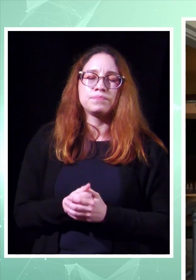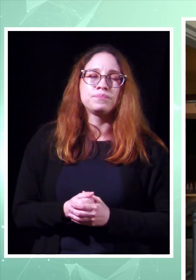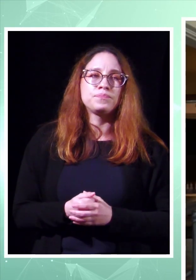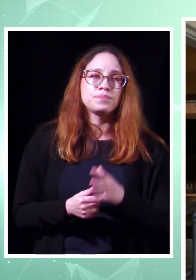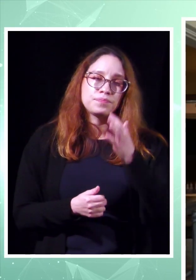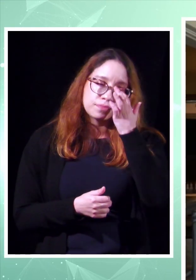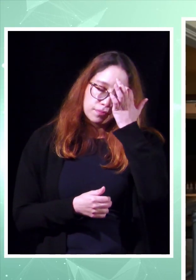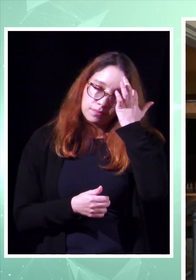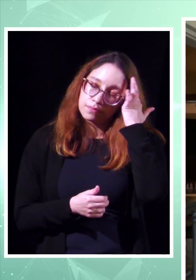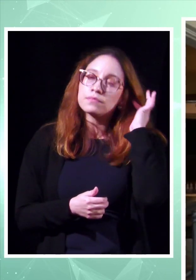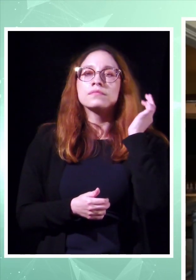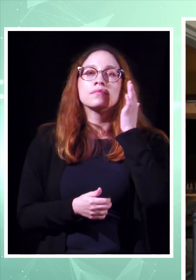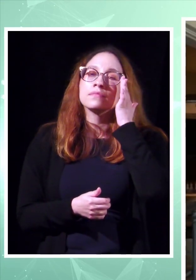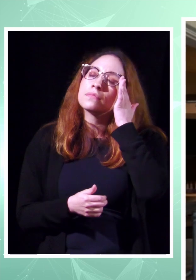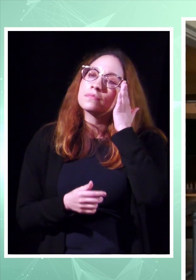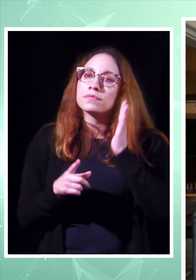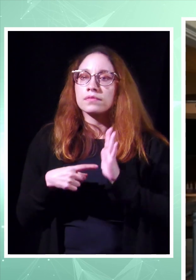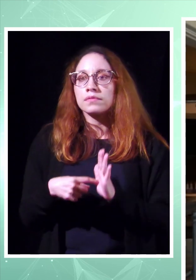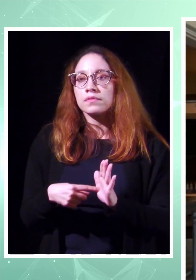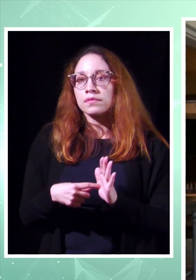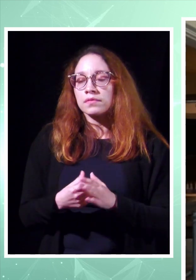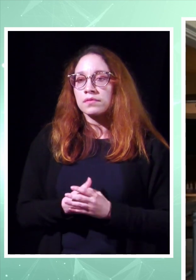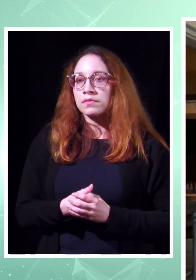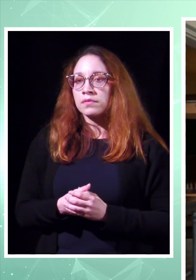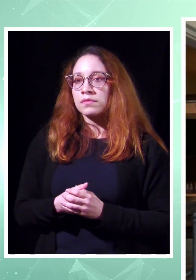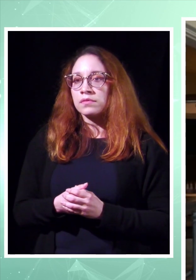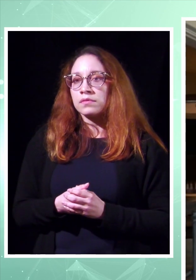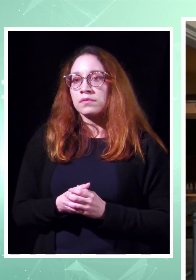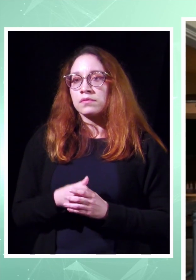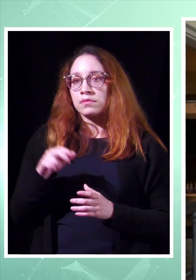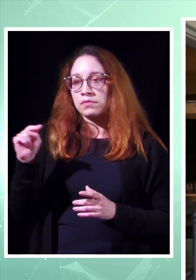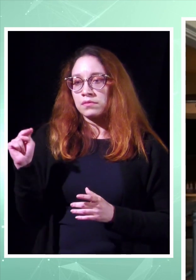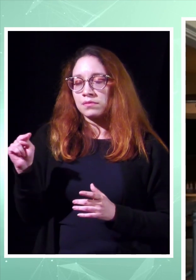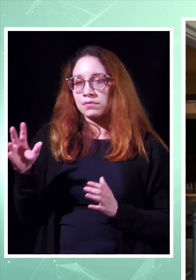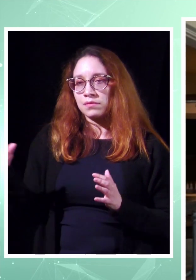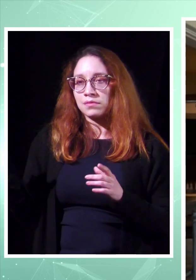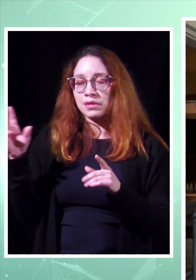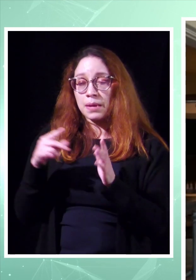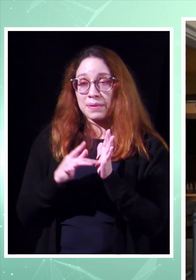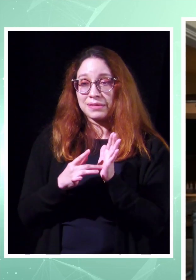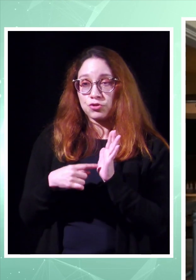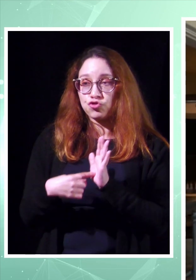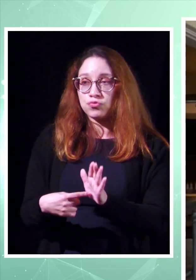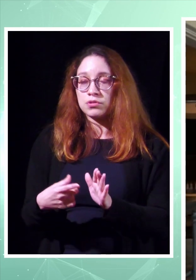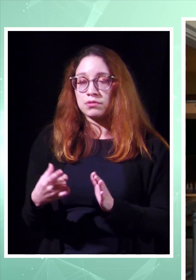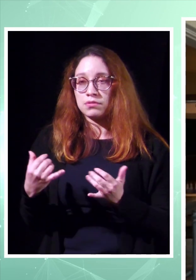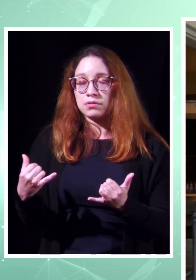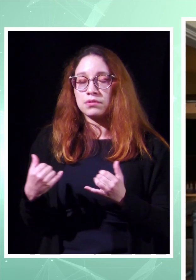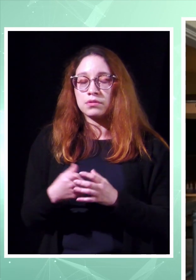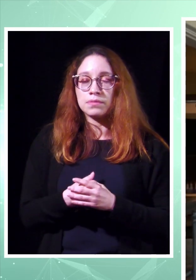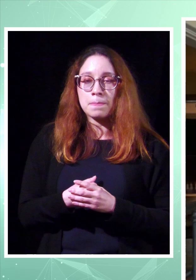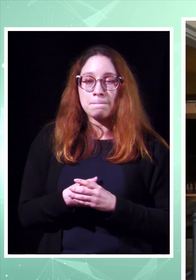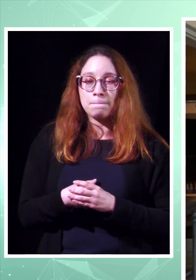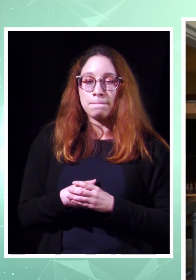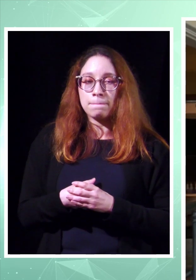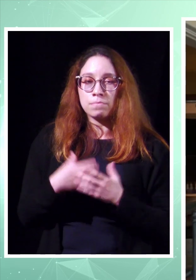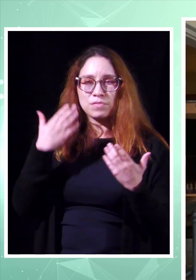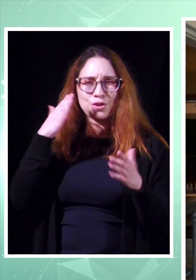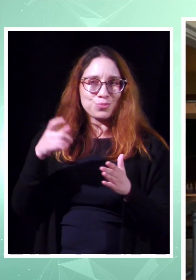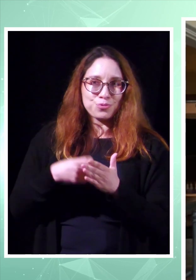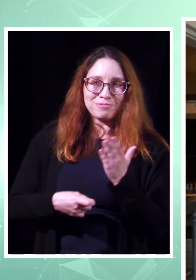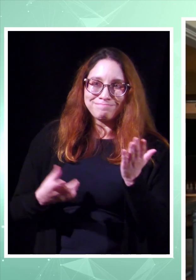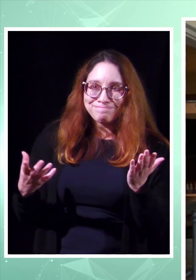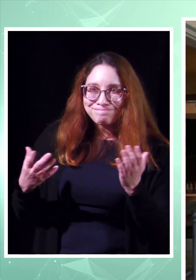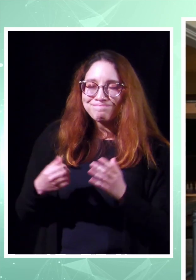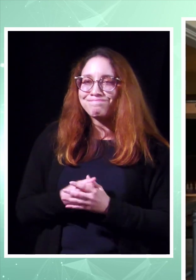So for example, the natalizumab biosimilar that I presented to you today, I don't know pricing